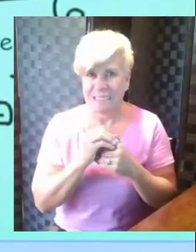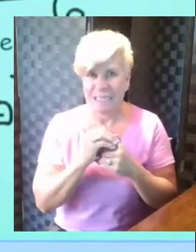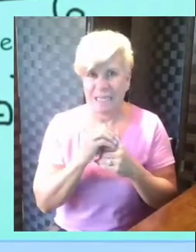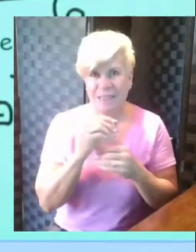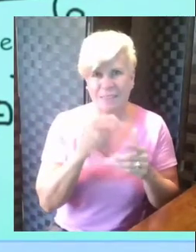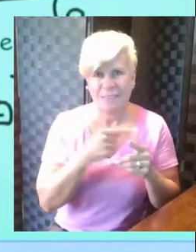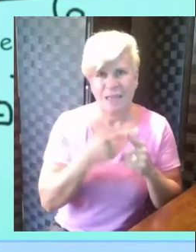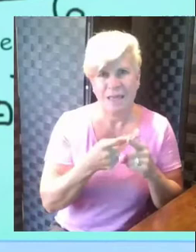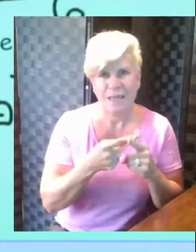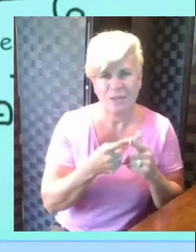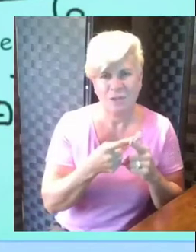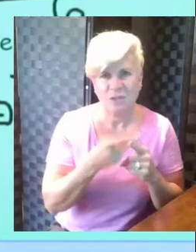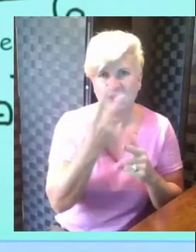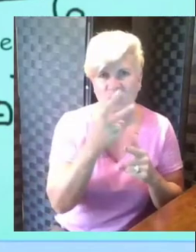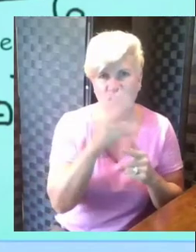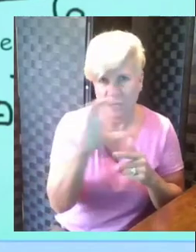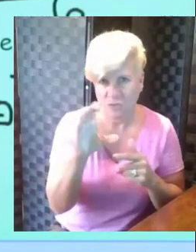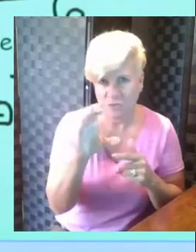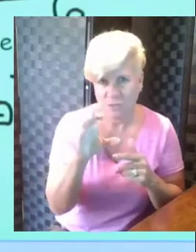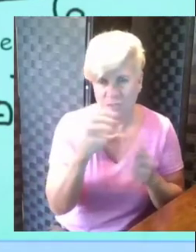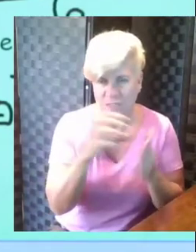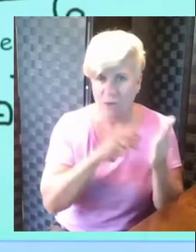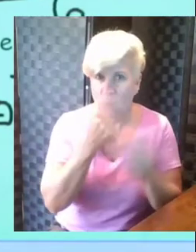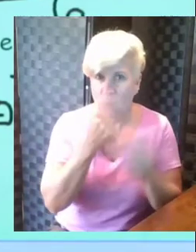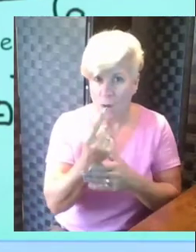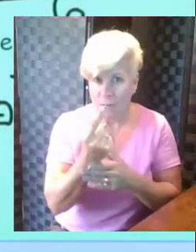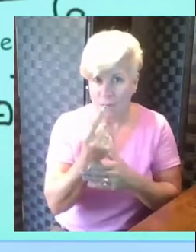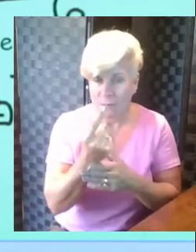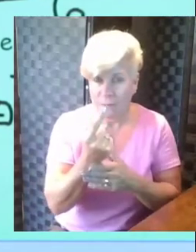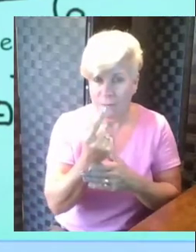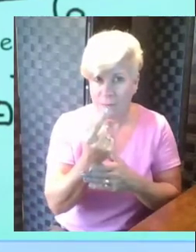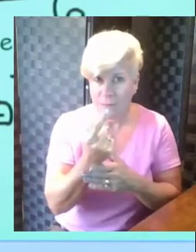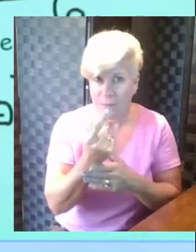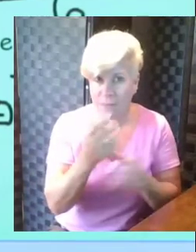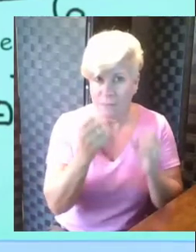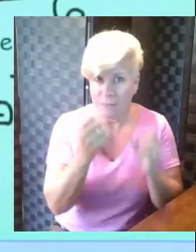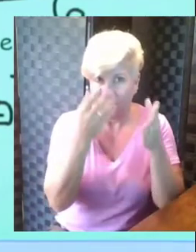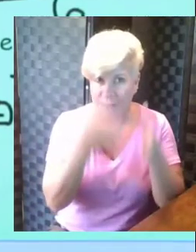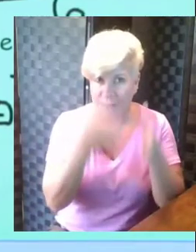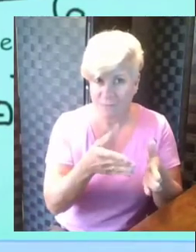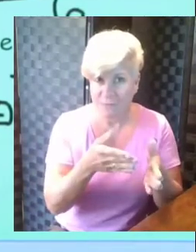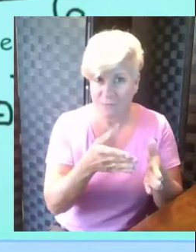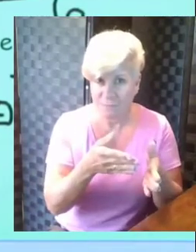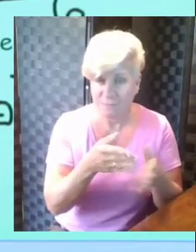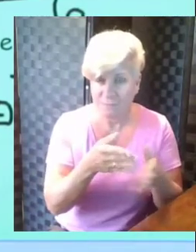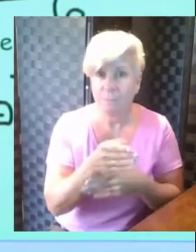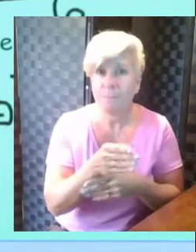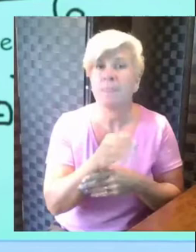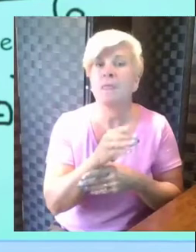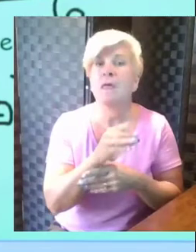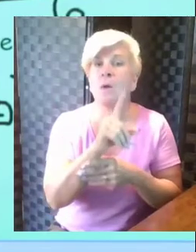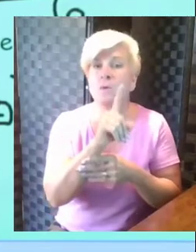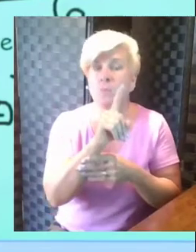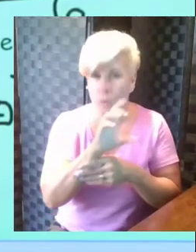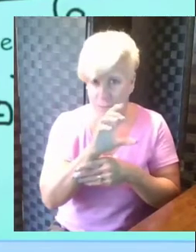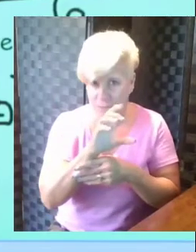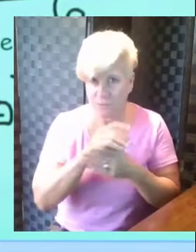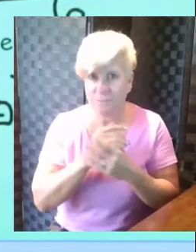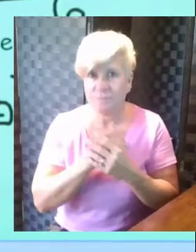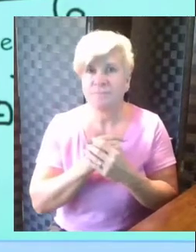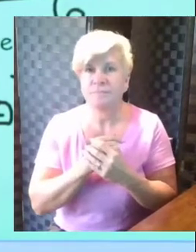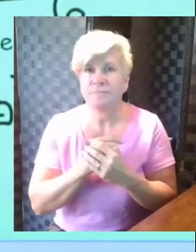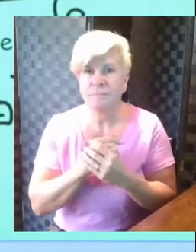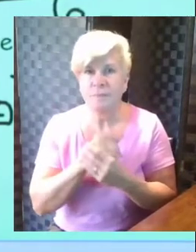And then I've got 200 here. I want to take away 1. So how many hundreds do I have left? Just